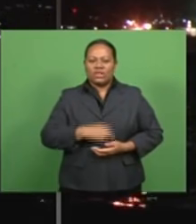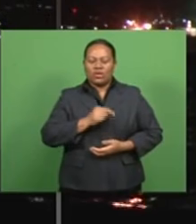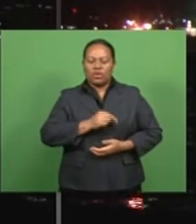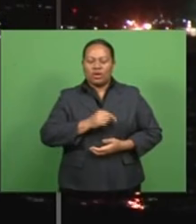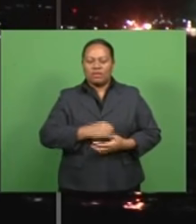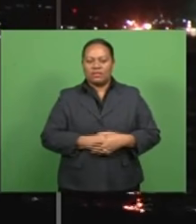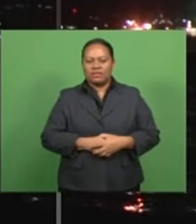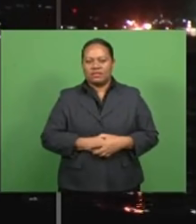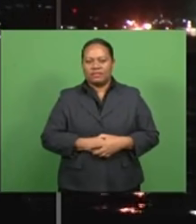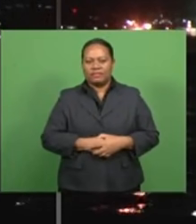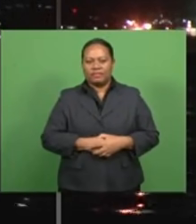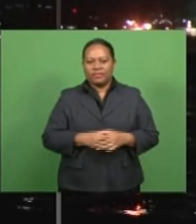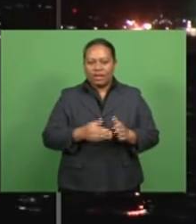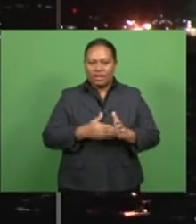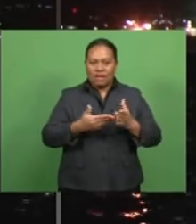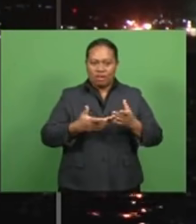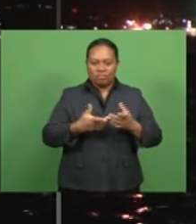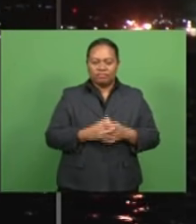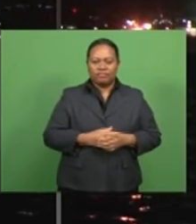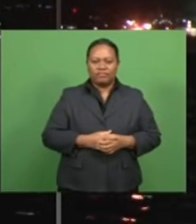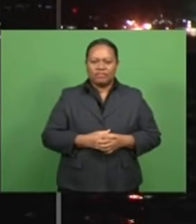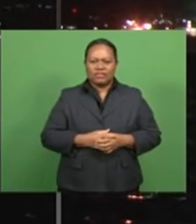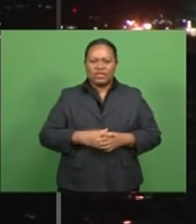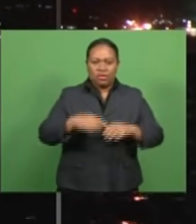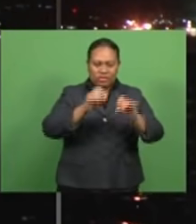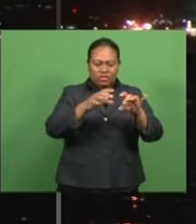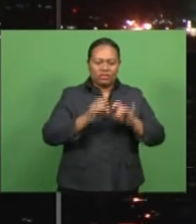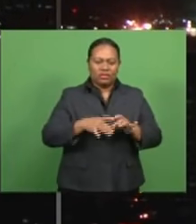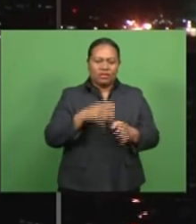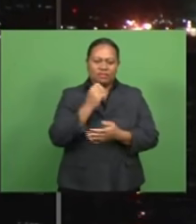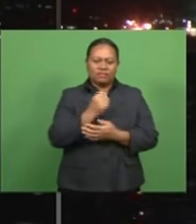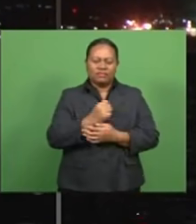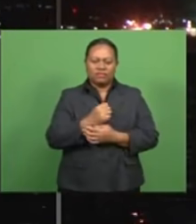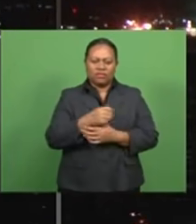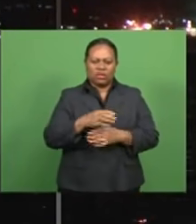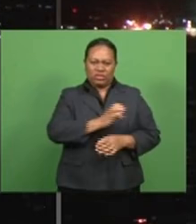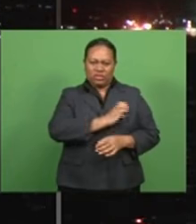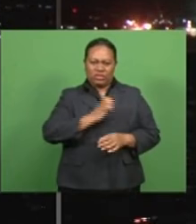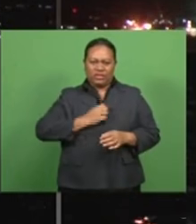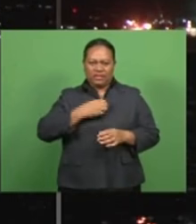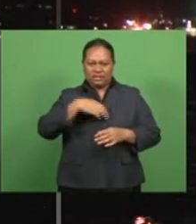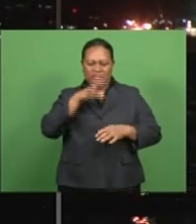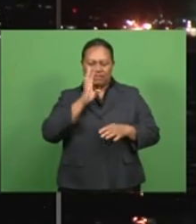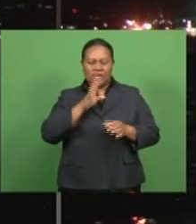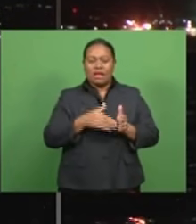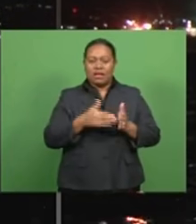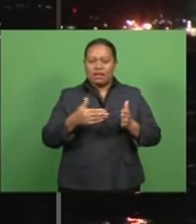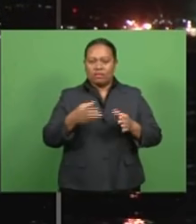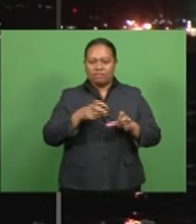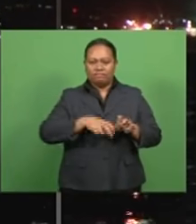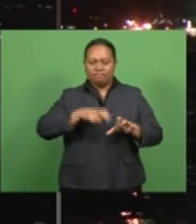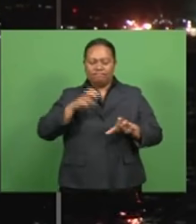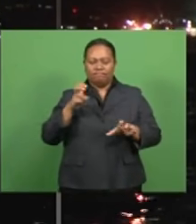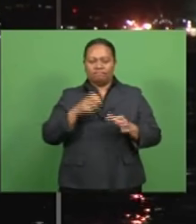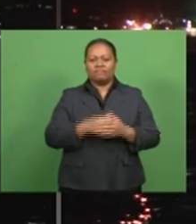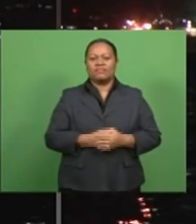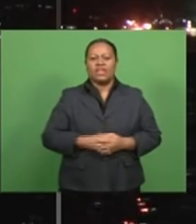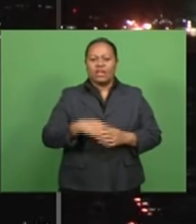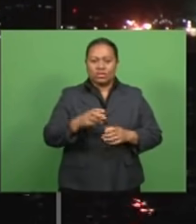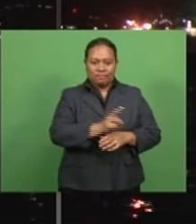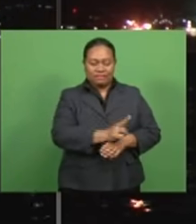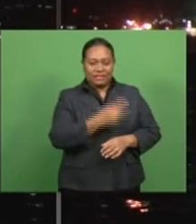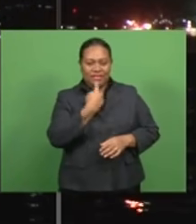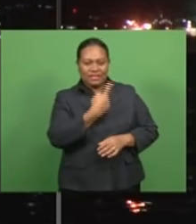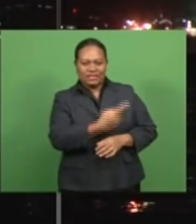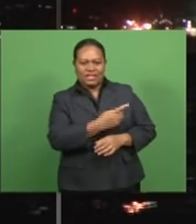The chaos at Rugby Australia is continuing with the resignation of Chief Executive Raylene Castle. The Kiwi fell on her sword